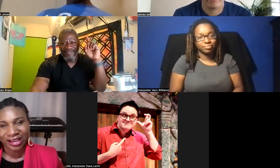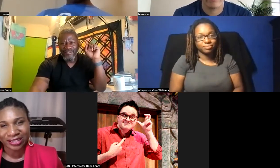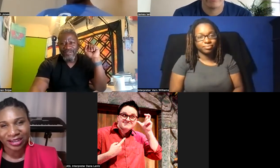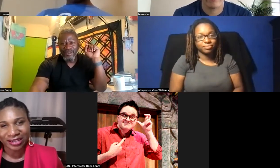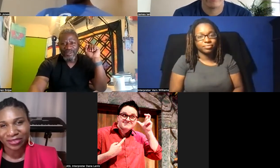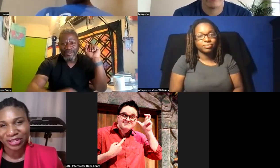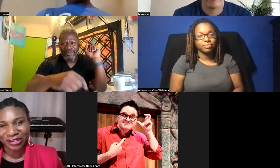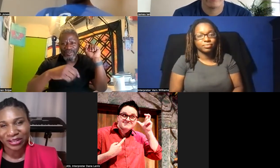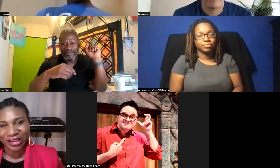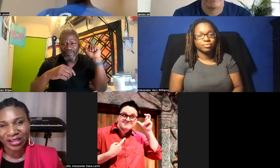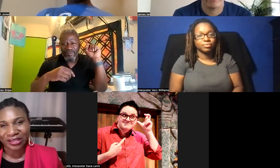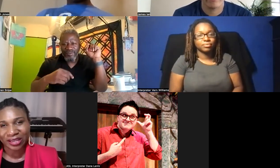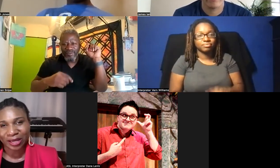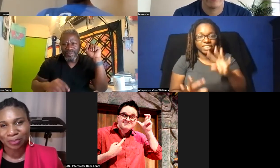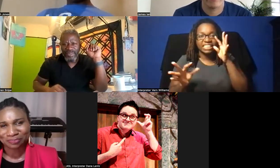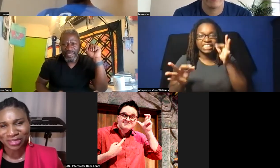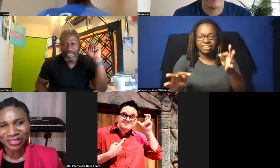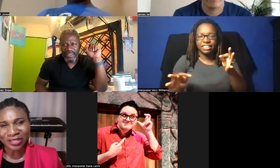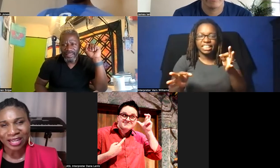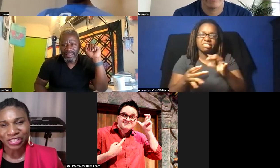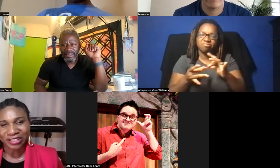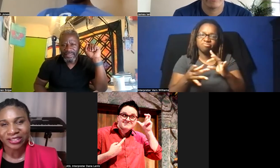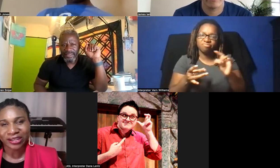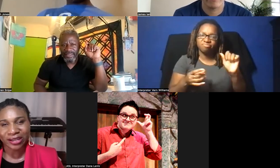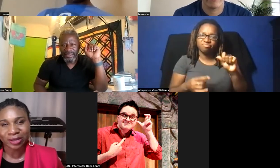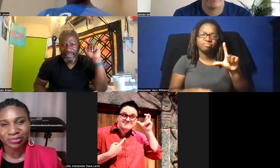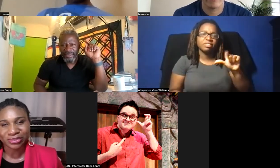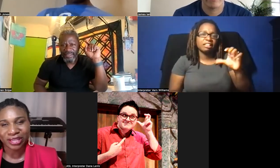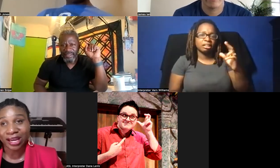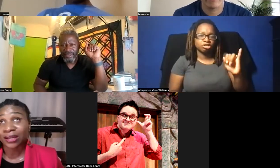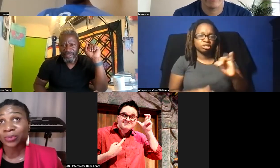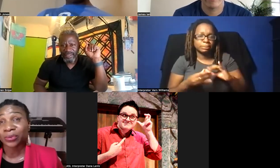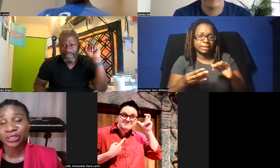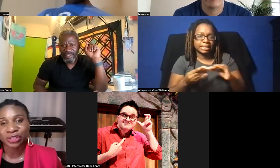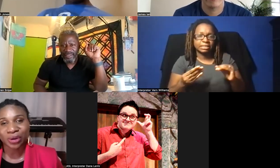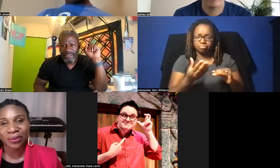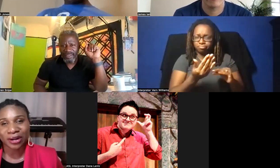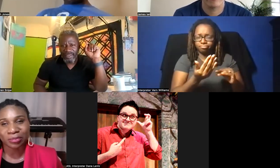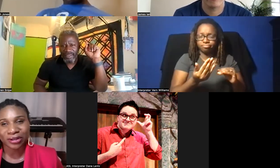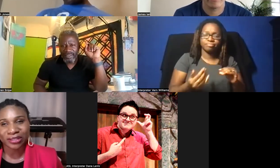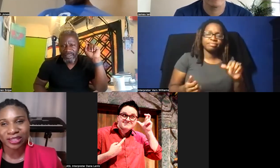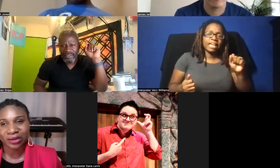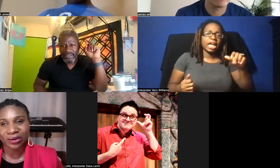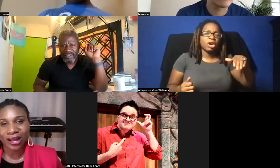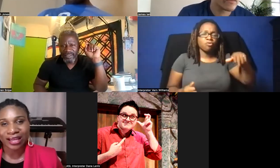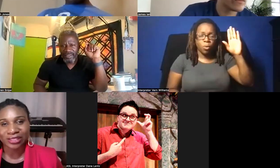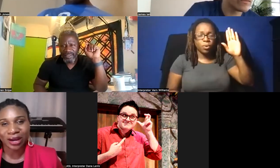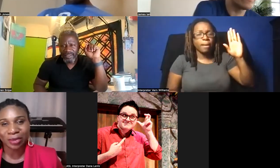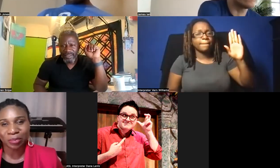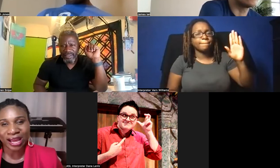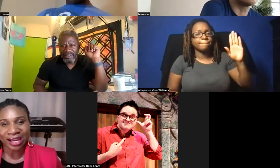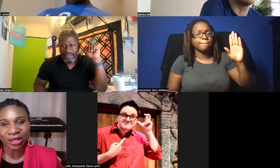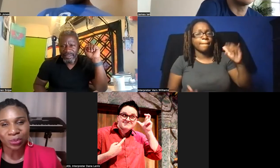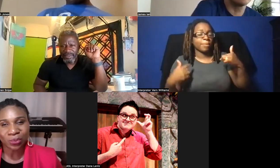Yeah, I definitely hear that. Like, this is Lachi. Yeah, just growing up, you know,